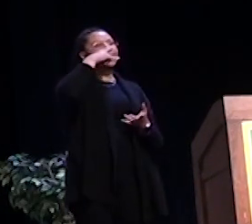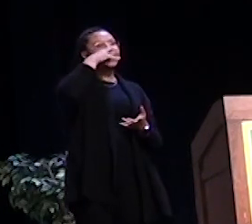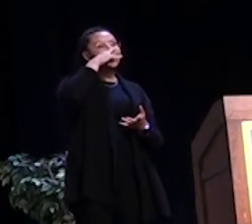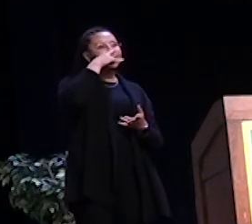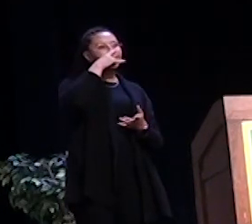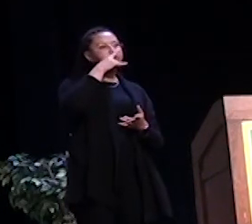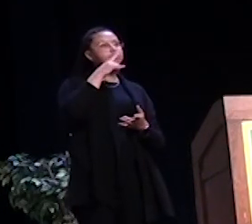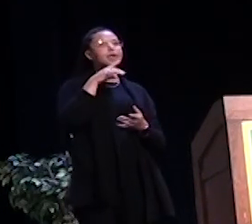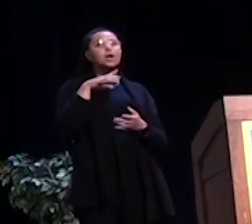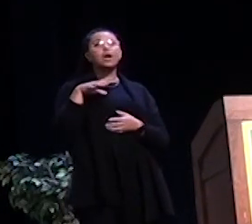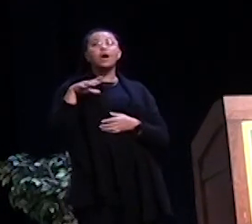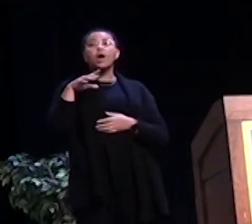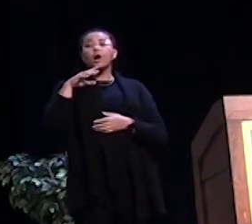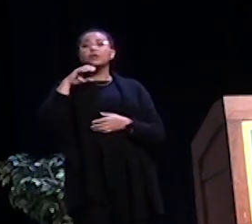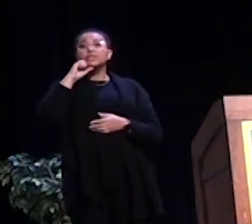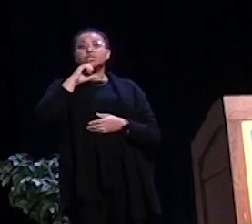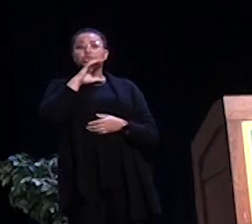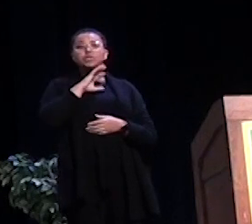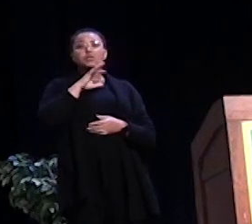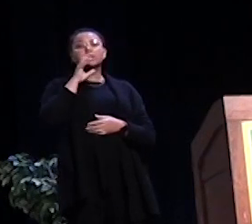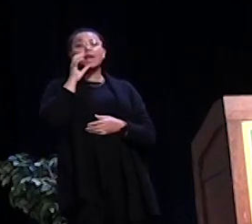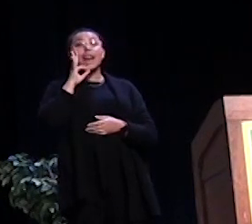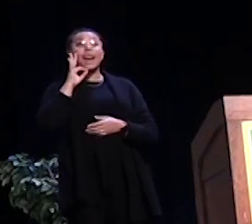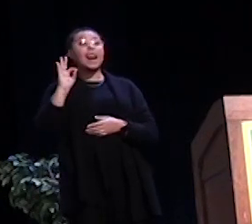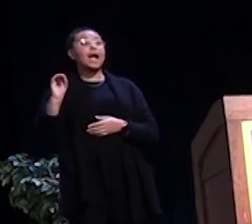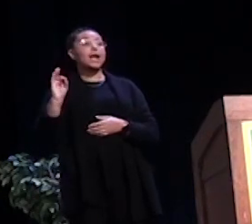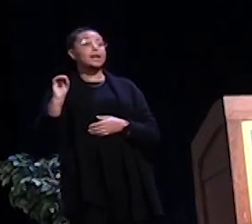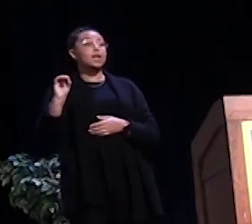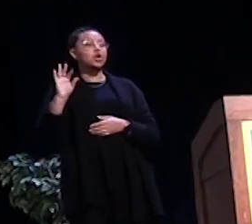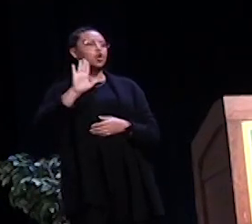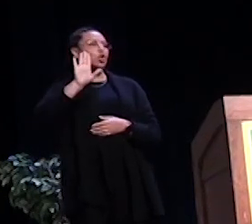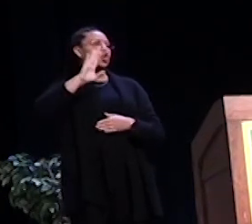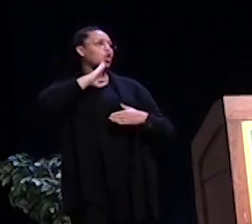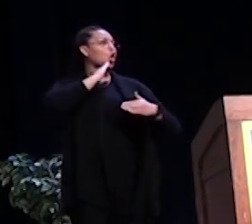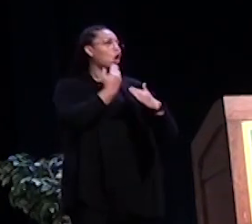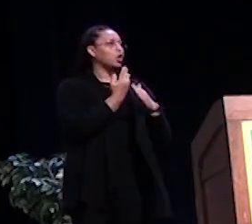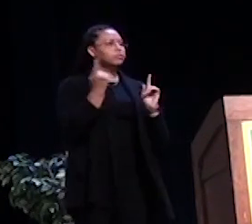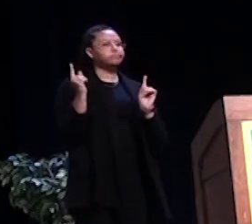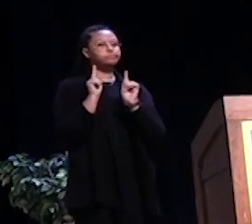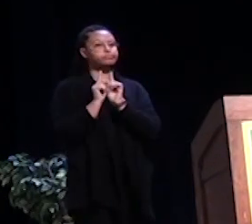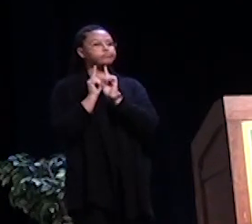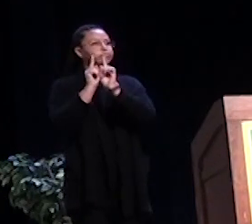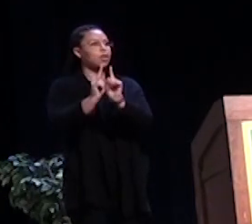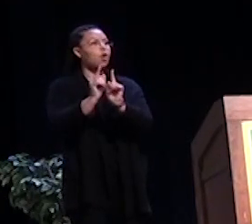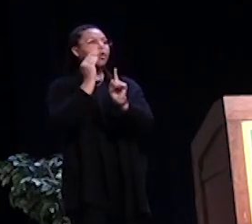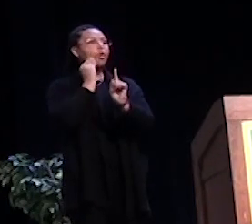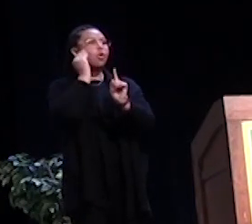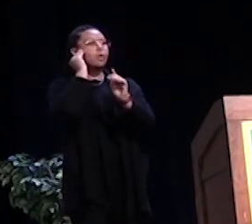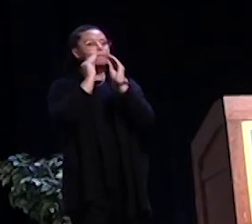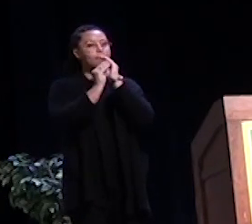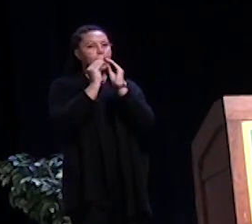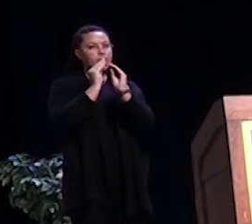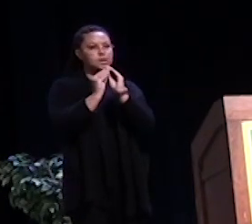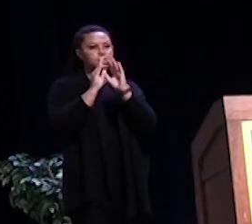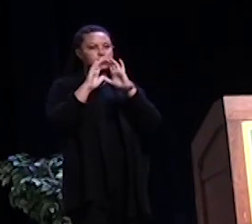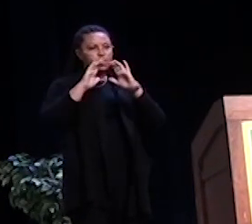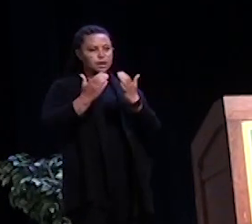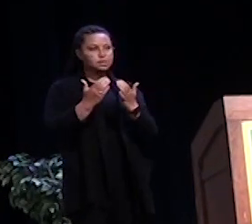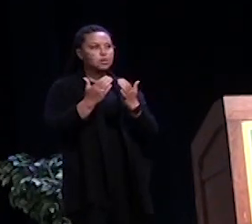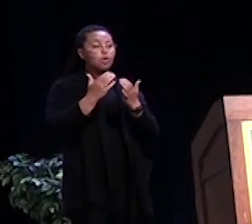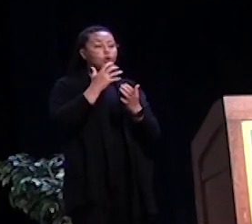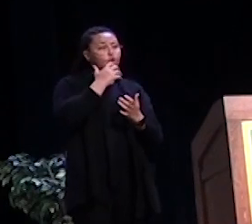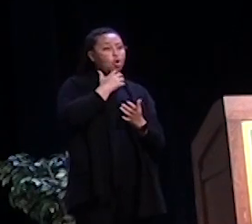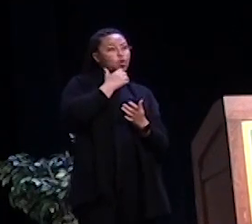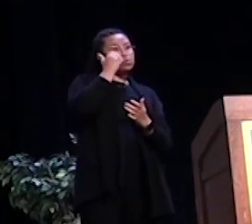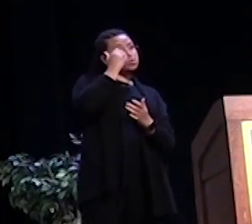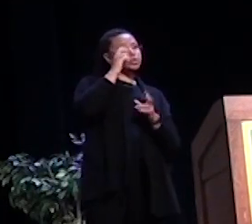we've had a 90-year-old and her 60-year-old daughter come to these home maintenance classes. I see a lot of the older